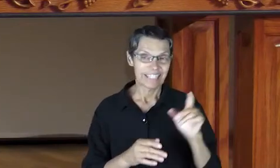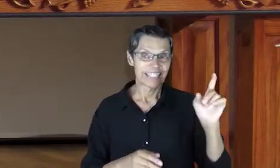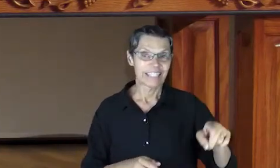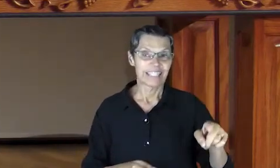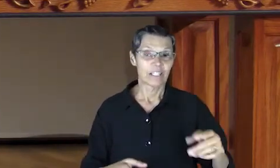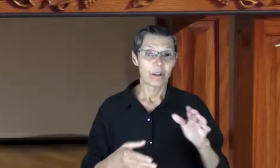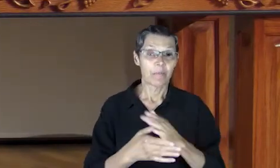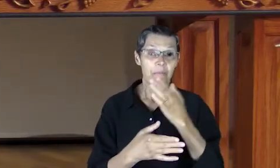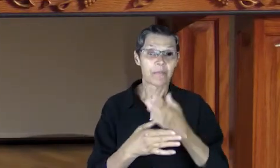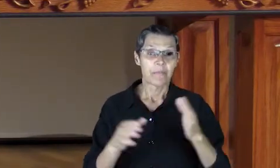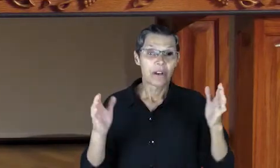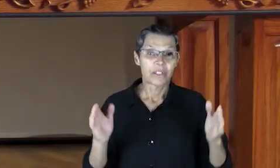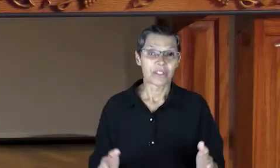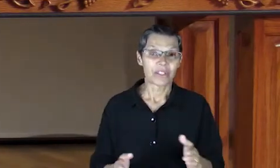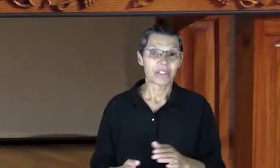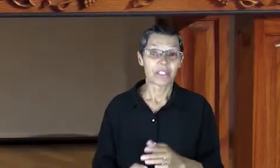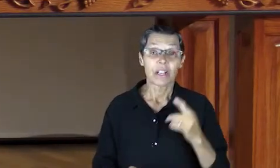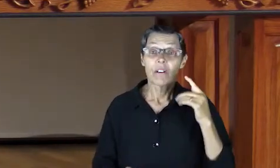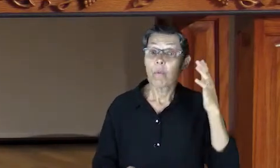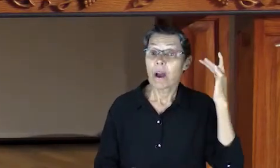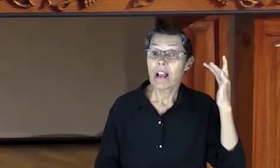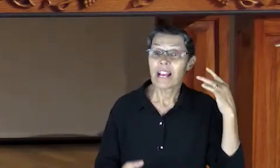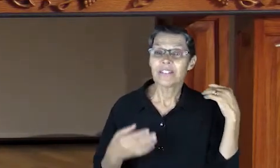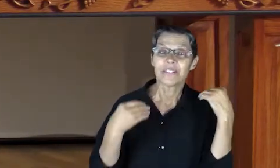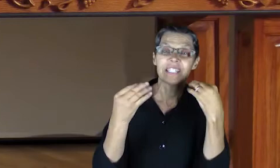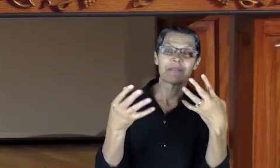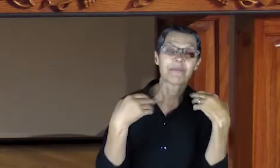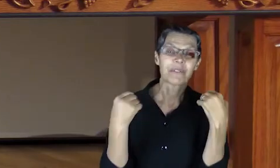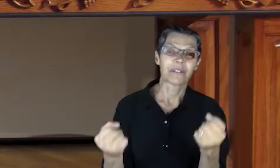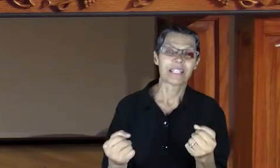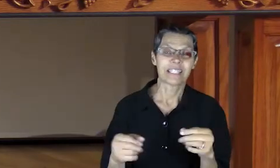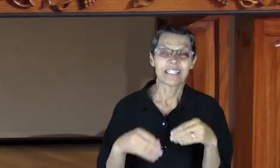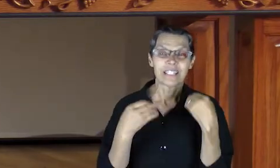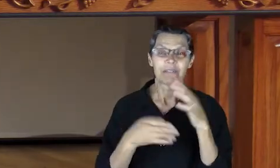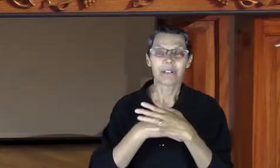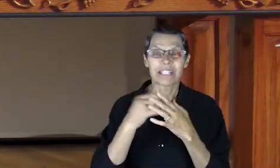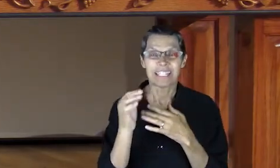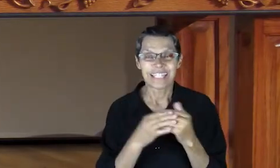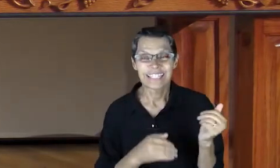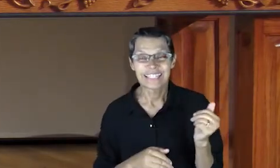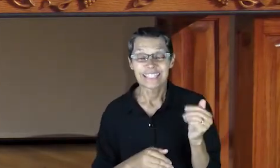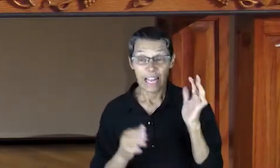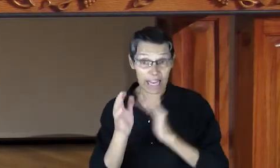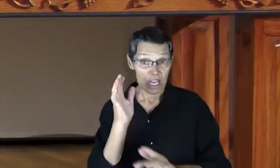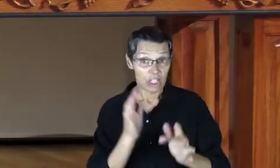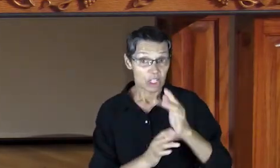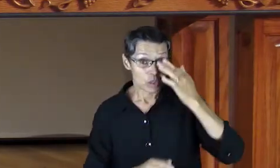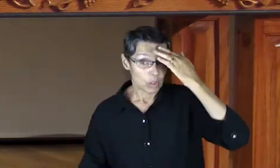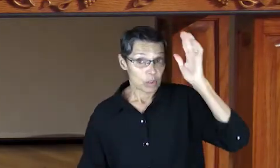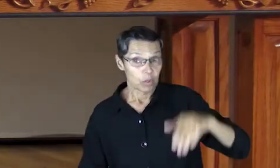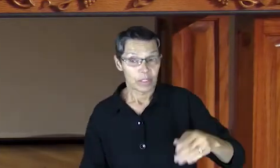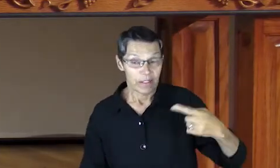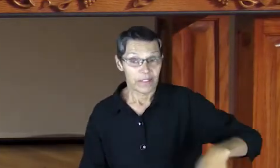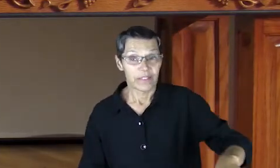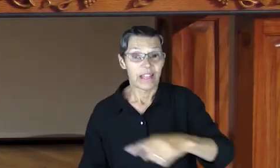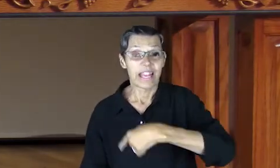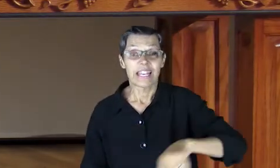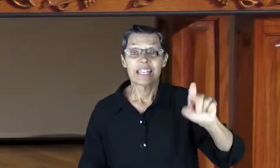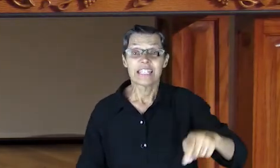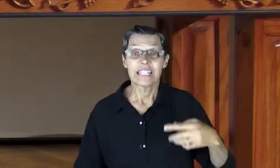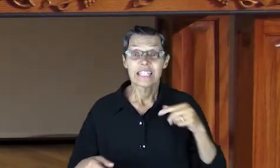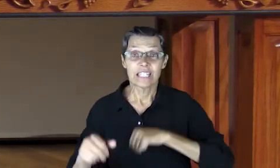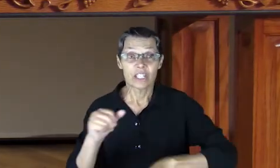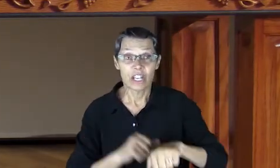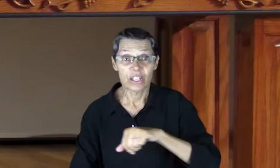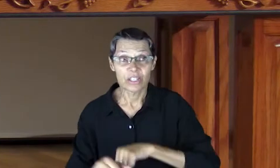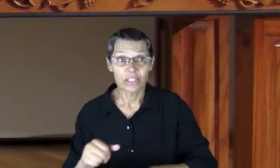Jesus needed partners for strength and consolation. And Jesus knew that they needed each